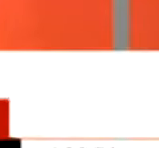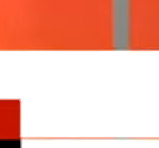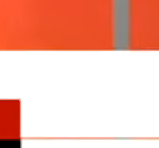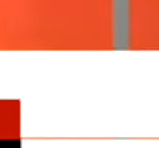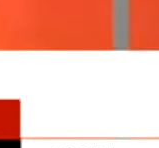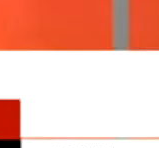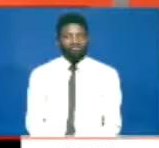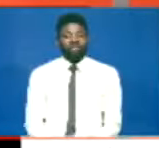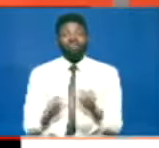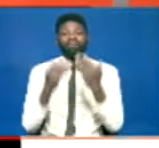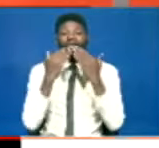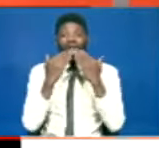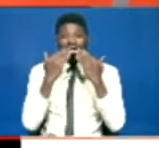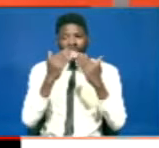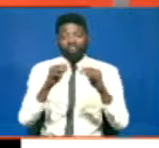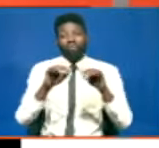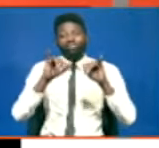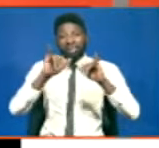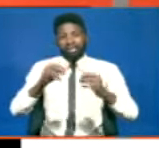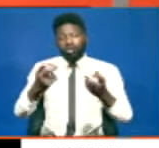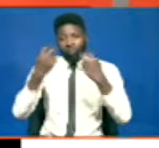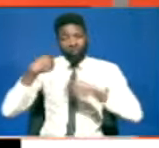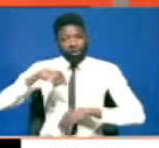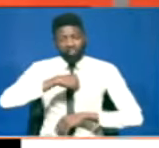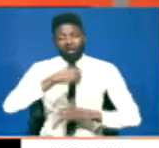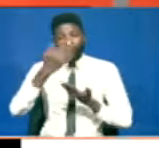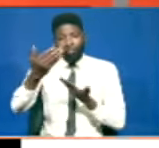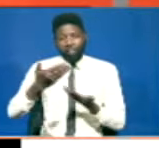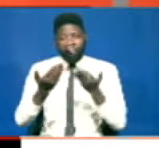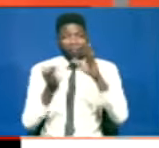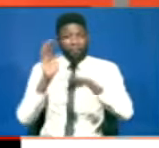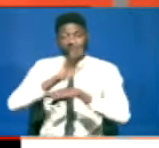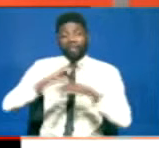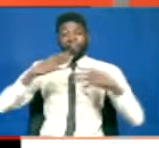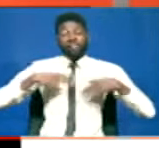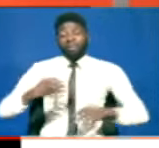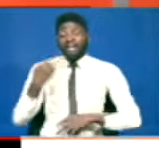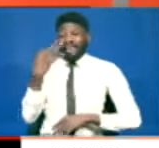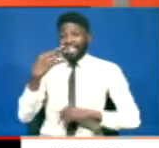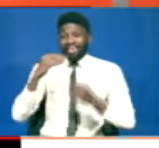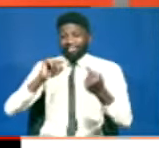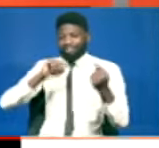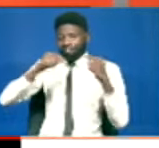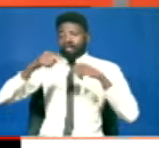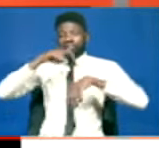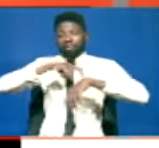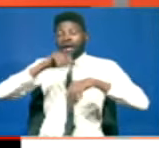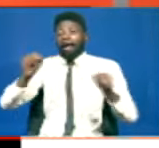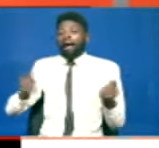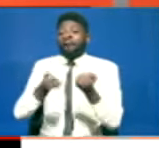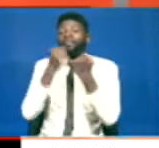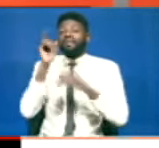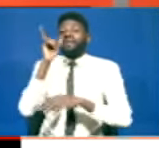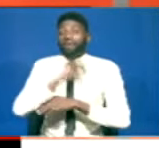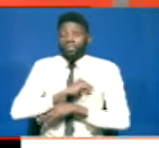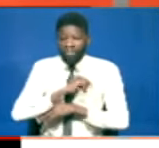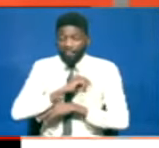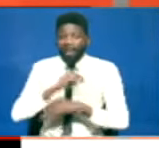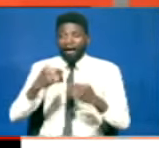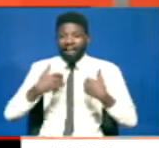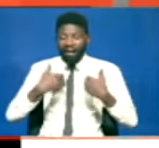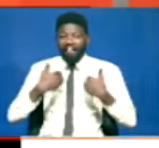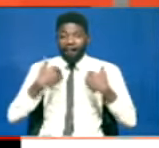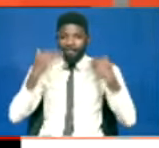Thank you for staying with us. Welcome back. Three people are nursing injuries after they were attacked by a buffalo in Salama